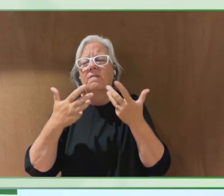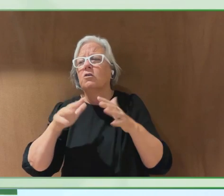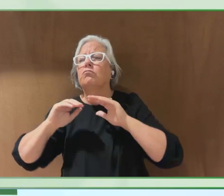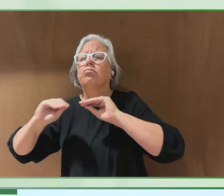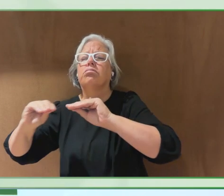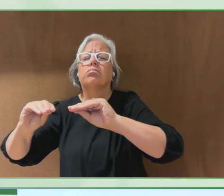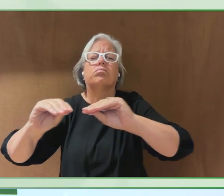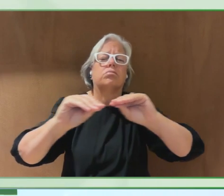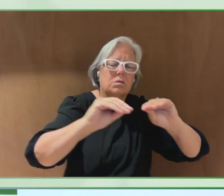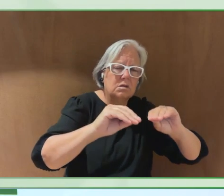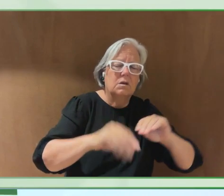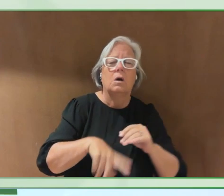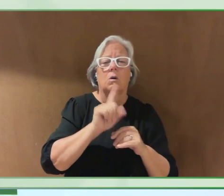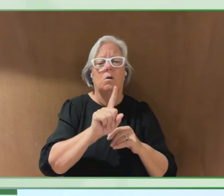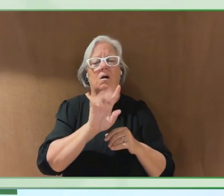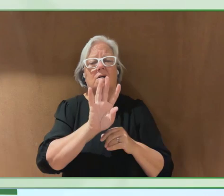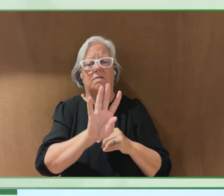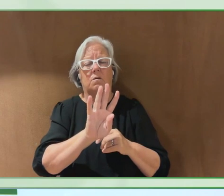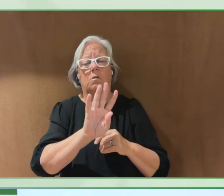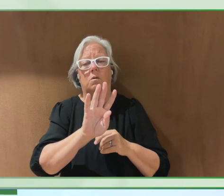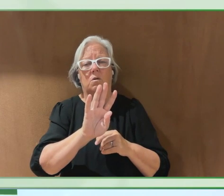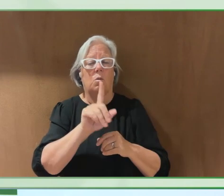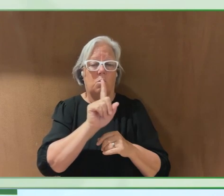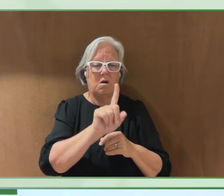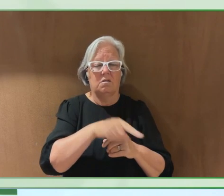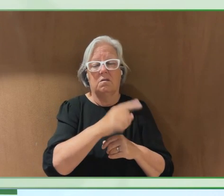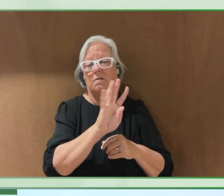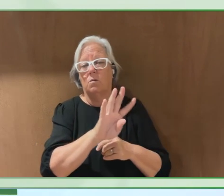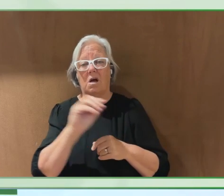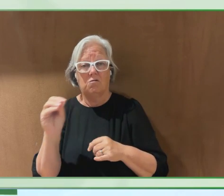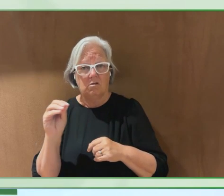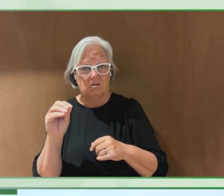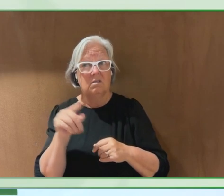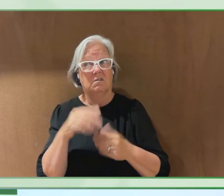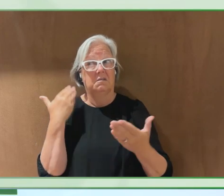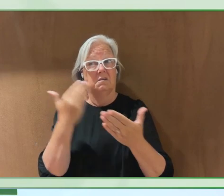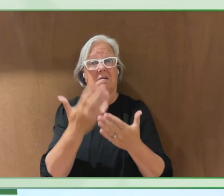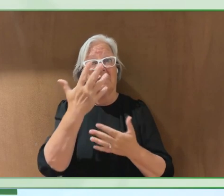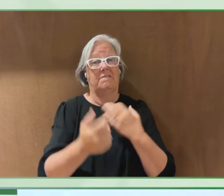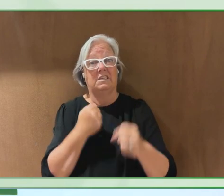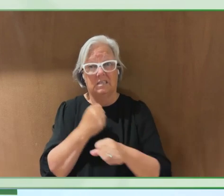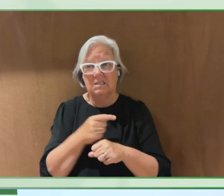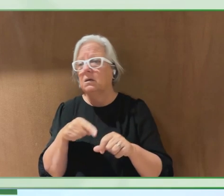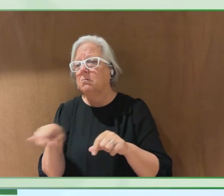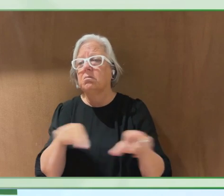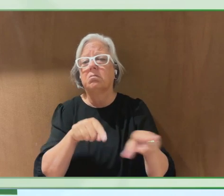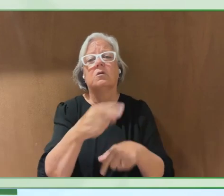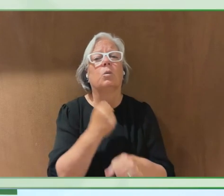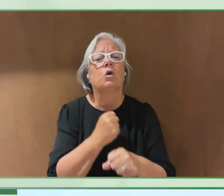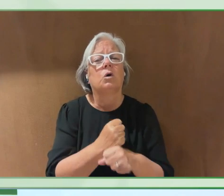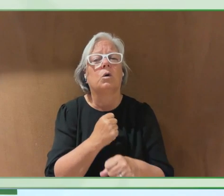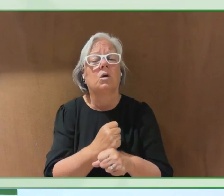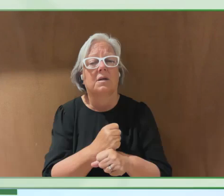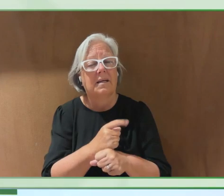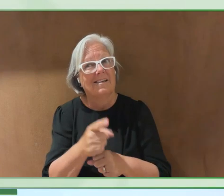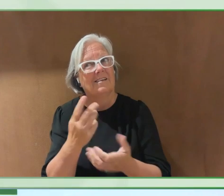job opportunities created in the last 5 years only. This has been the quantitative impact, but like I said, the qualitative impact is also